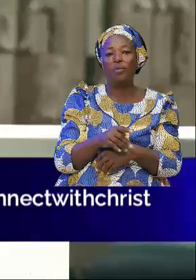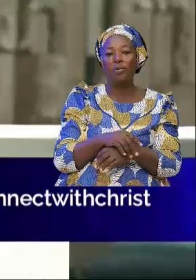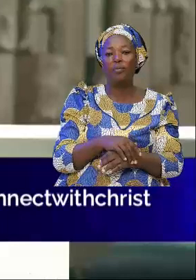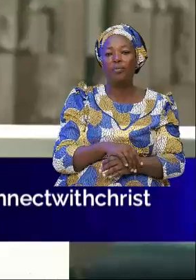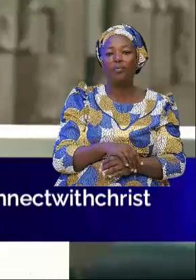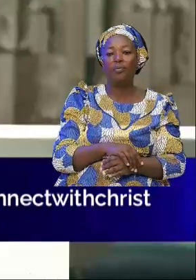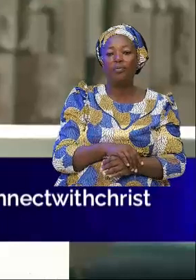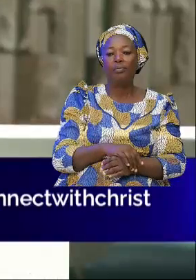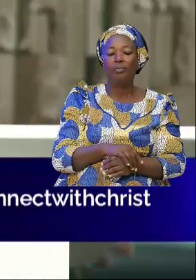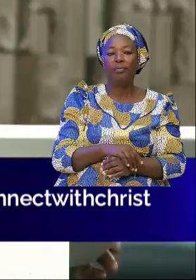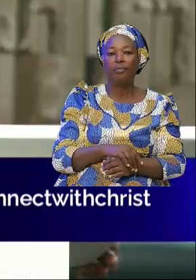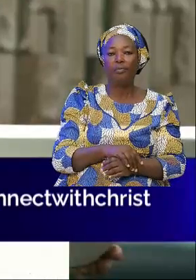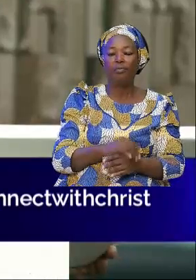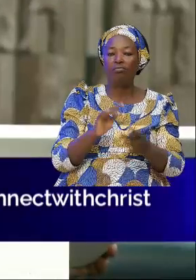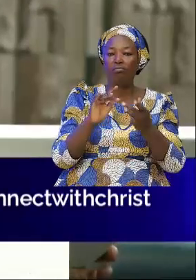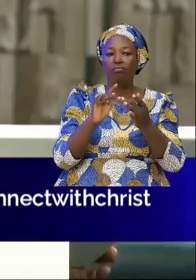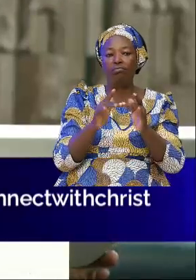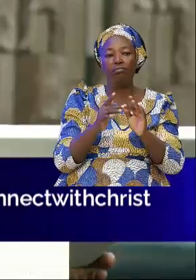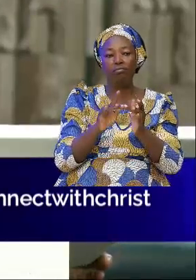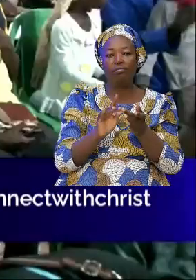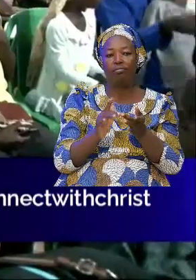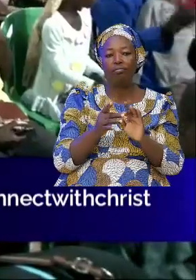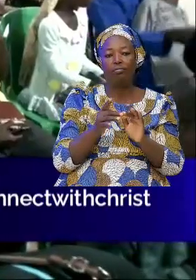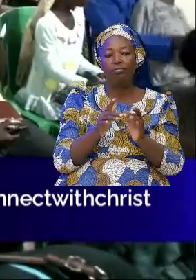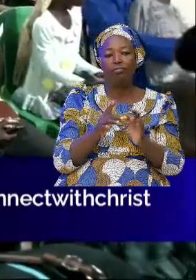immediate follow-up and other things.